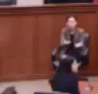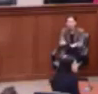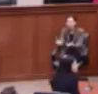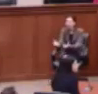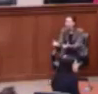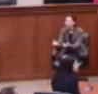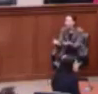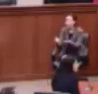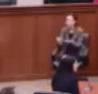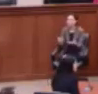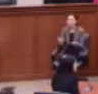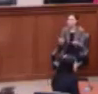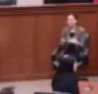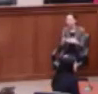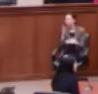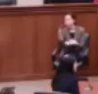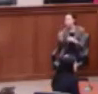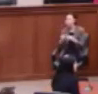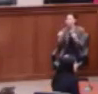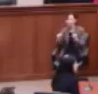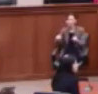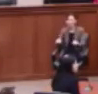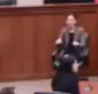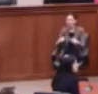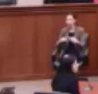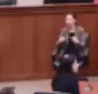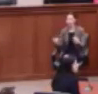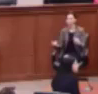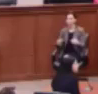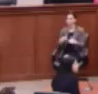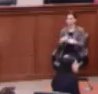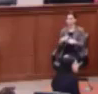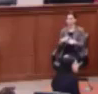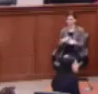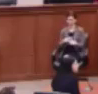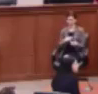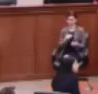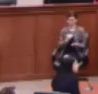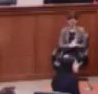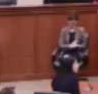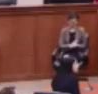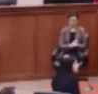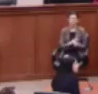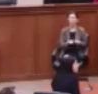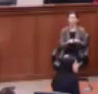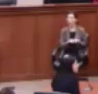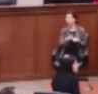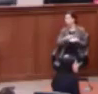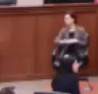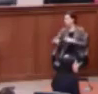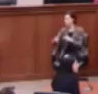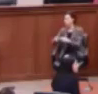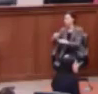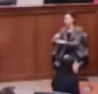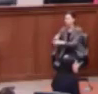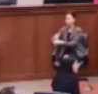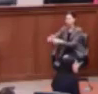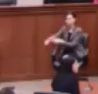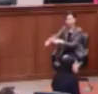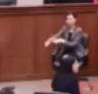of increasing the ability of you to, number one, graduate, but also transition into